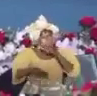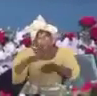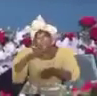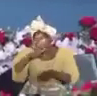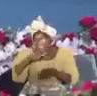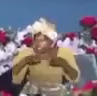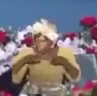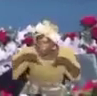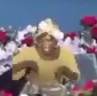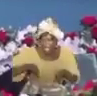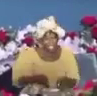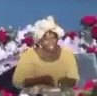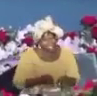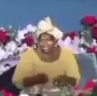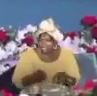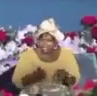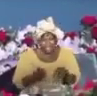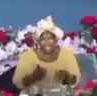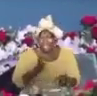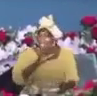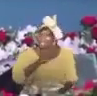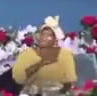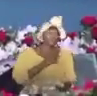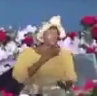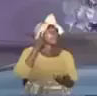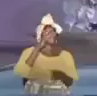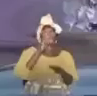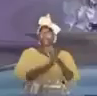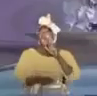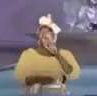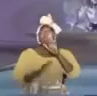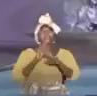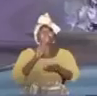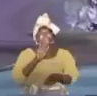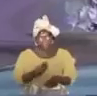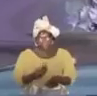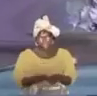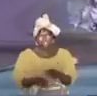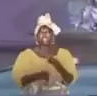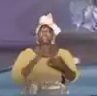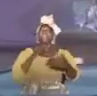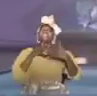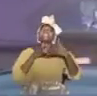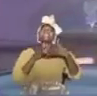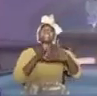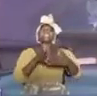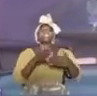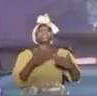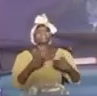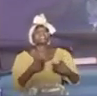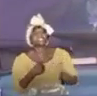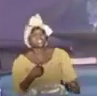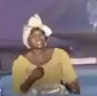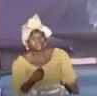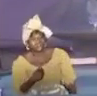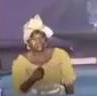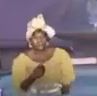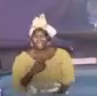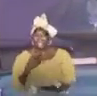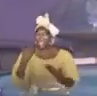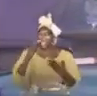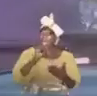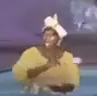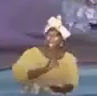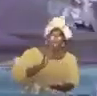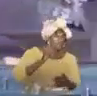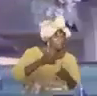your ways. For step by step, you lead me, and